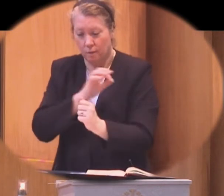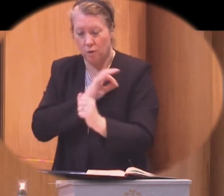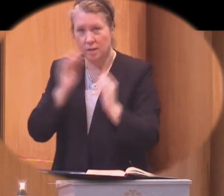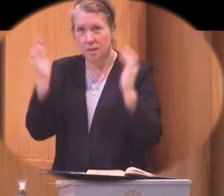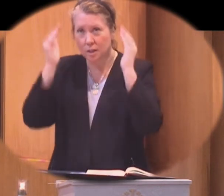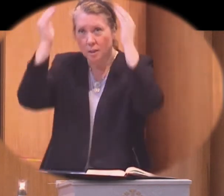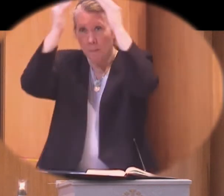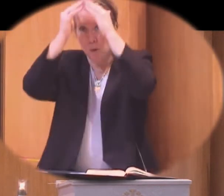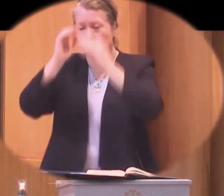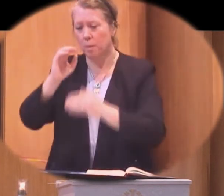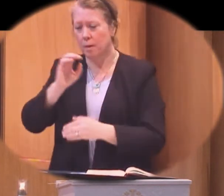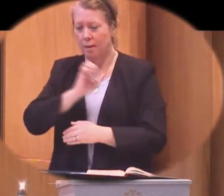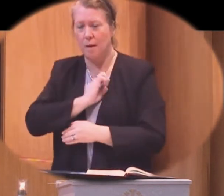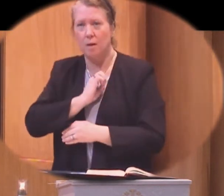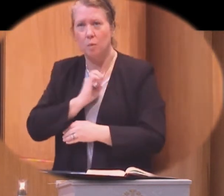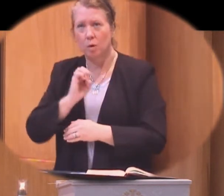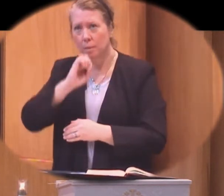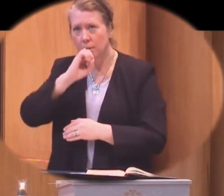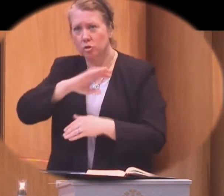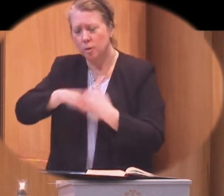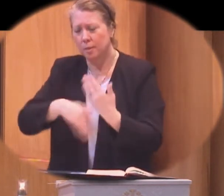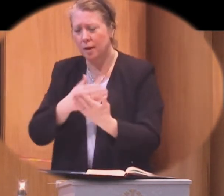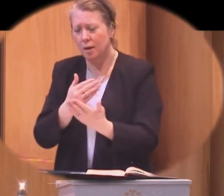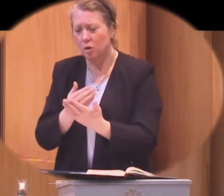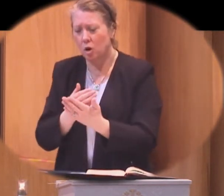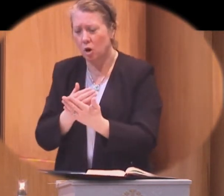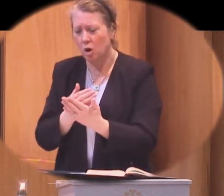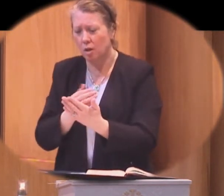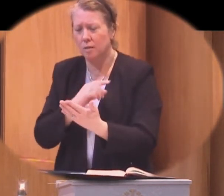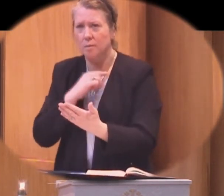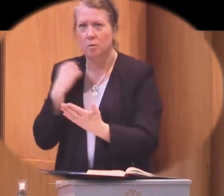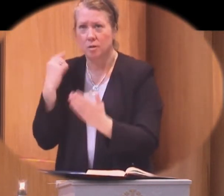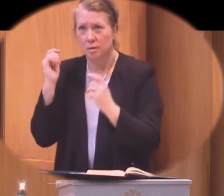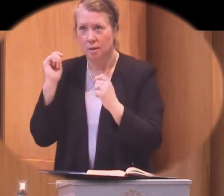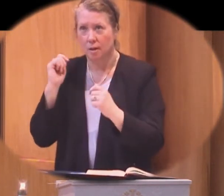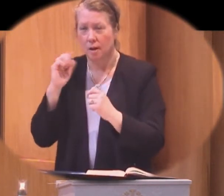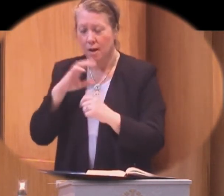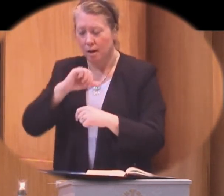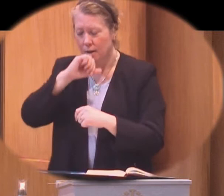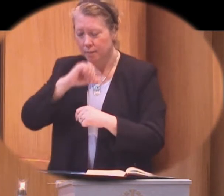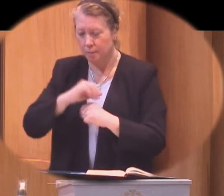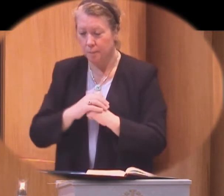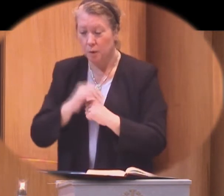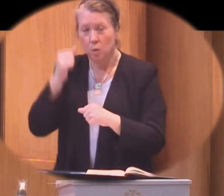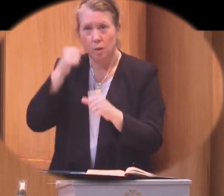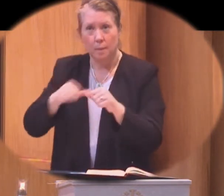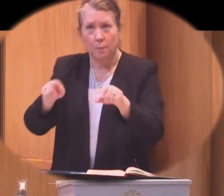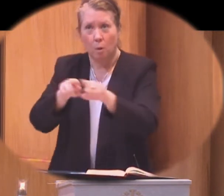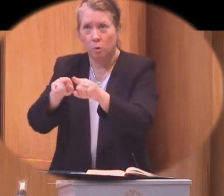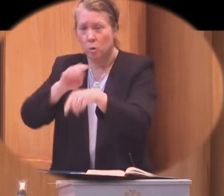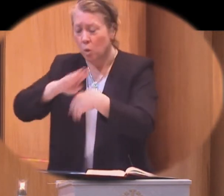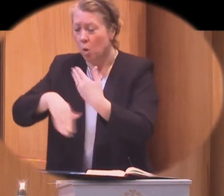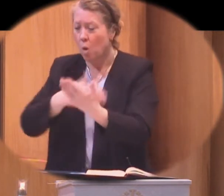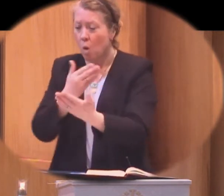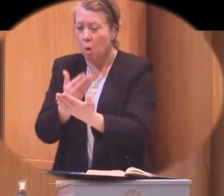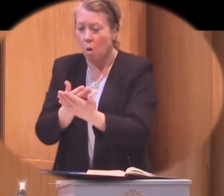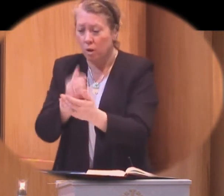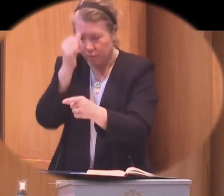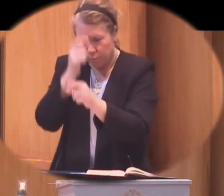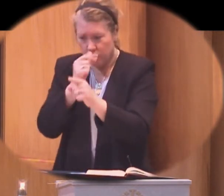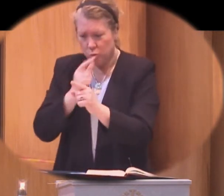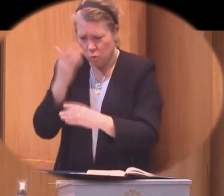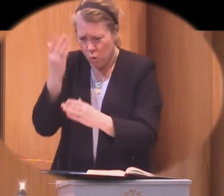our Bishop, and all the clergy. Remember also our brothers and sisters who have fallen asleep in the hope